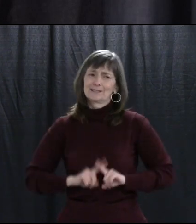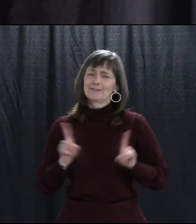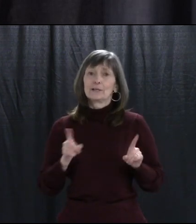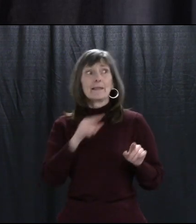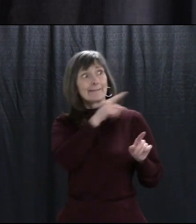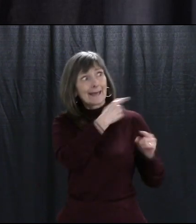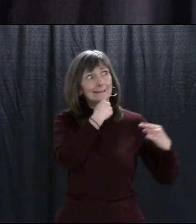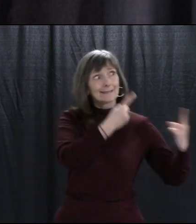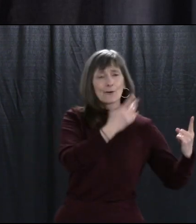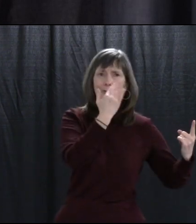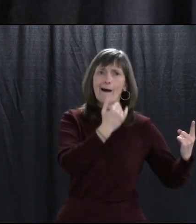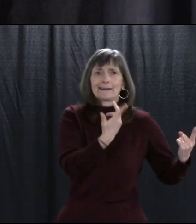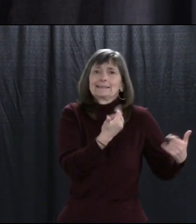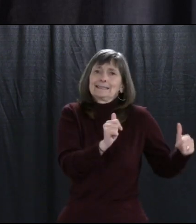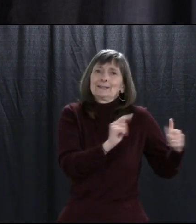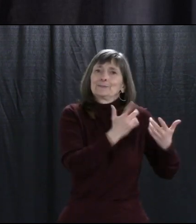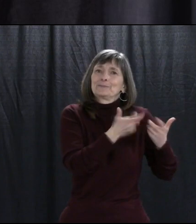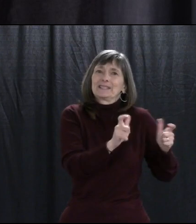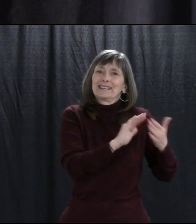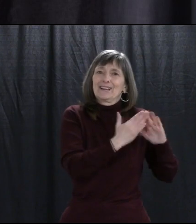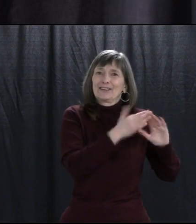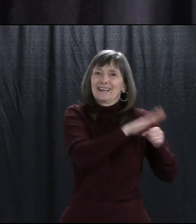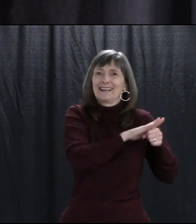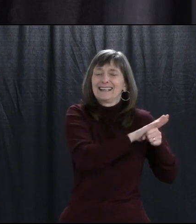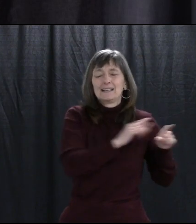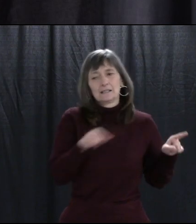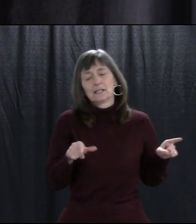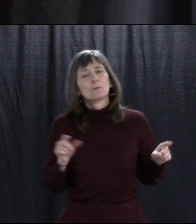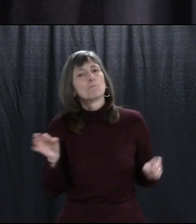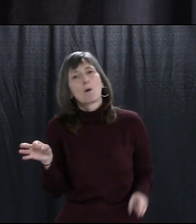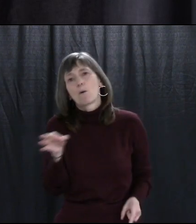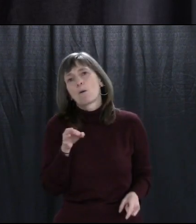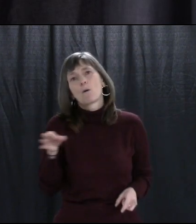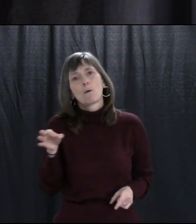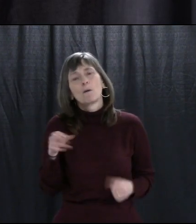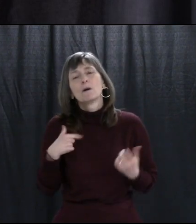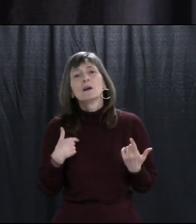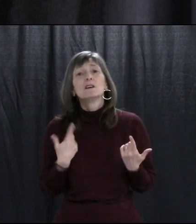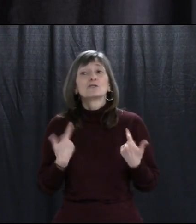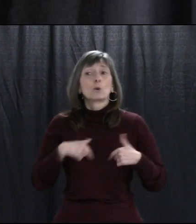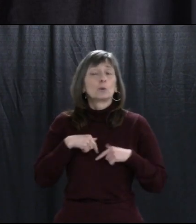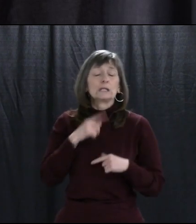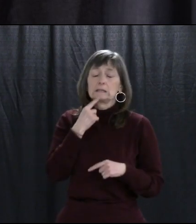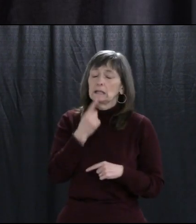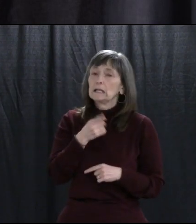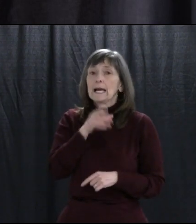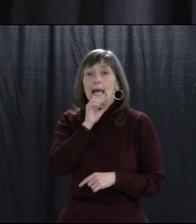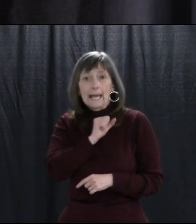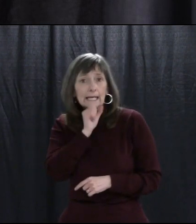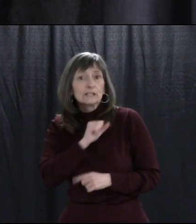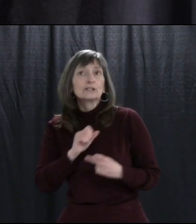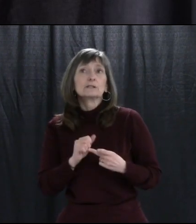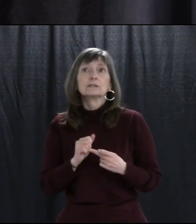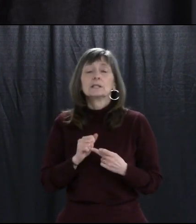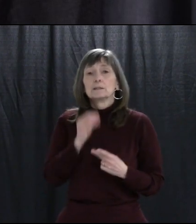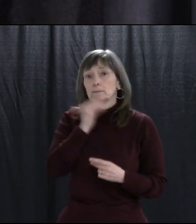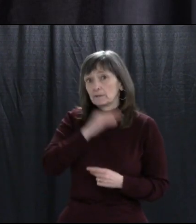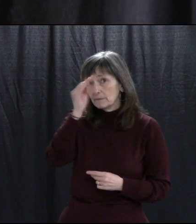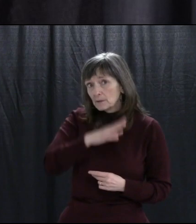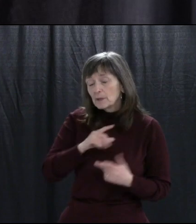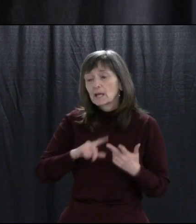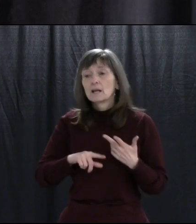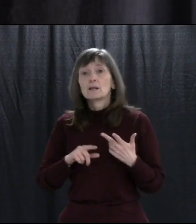consistent, and we will give out the details of age and sex and travel, and we will do it